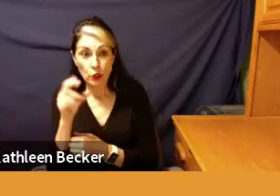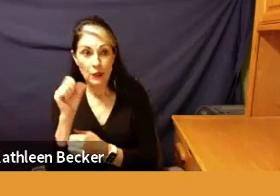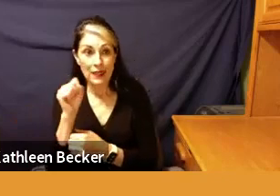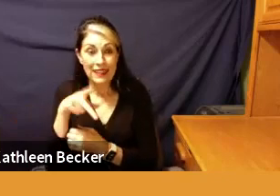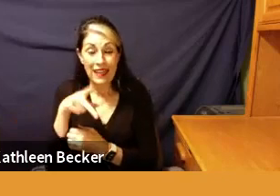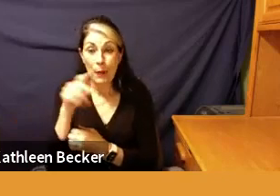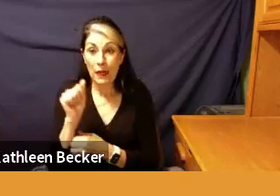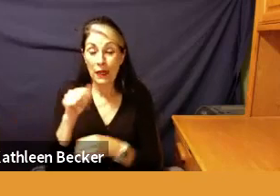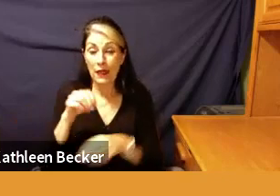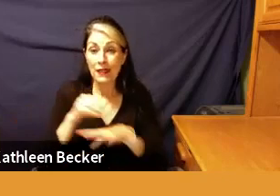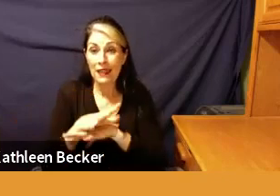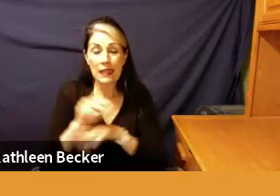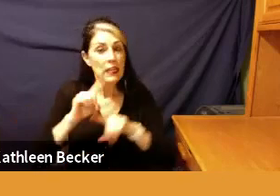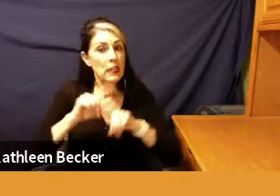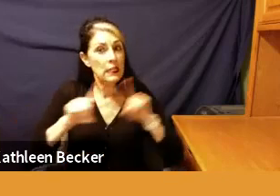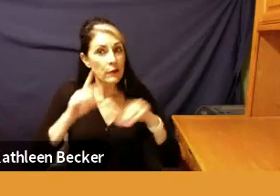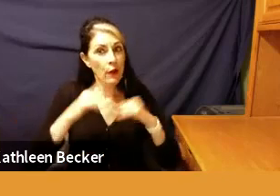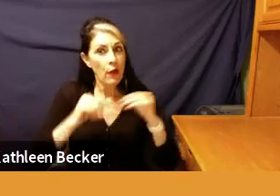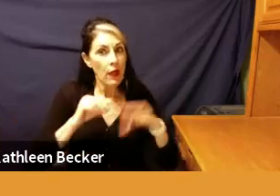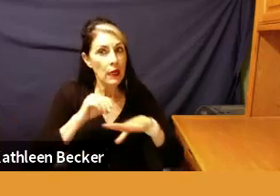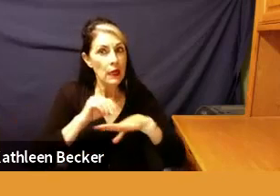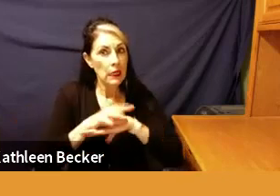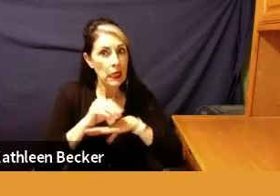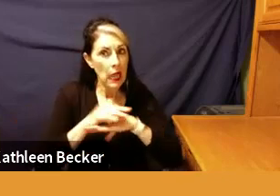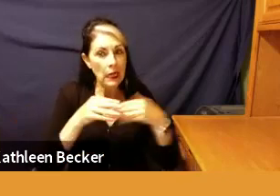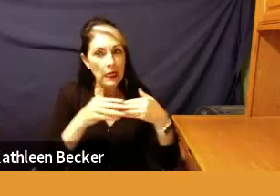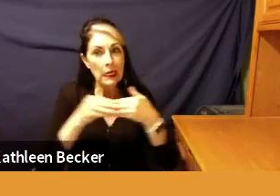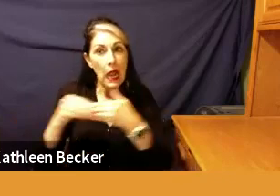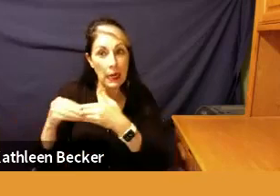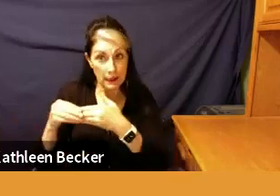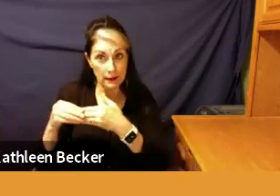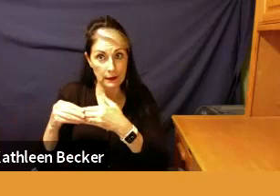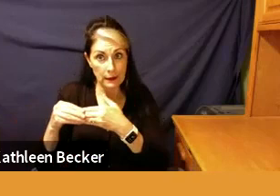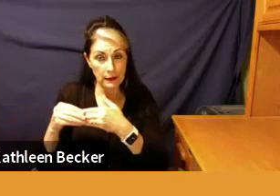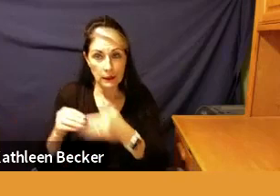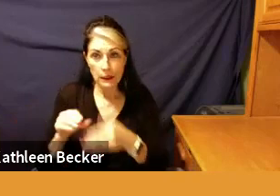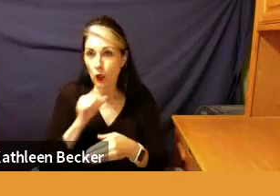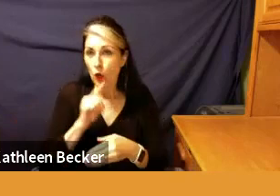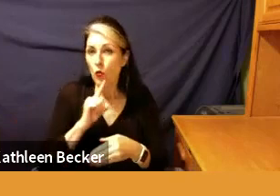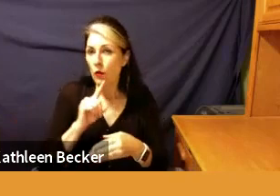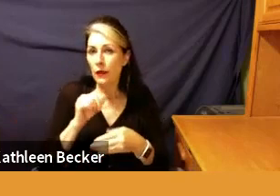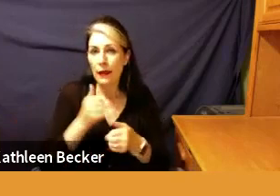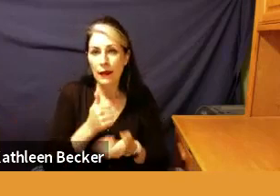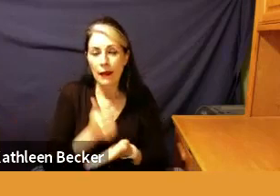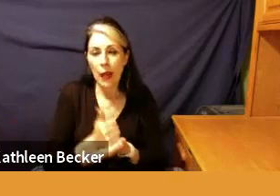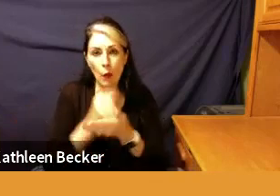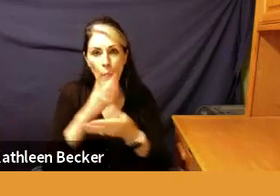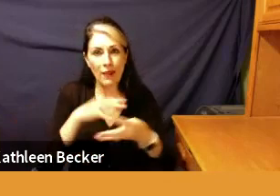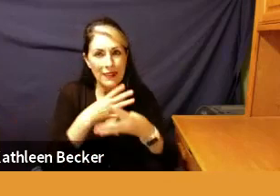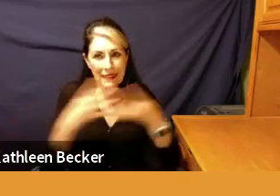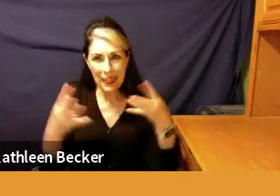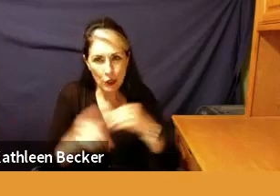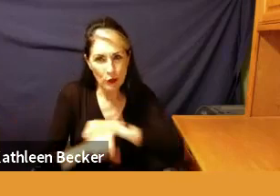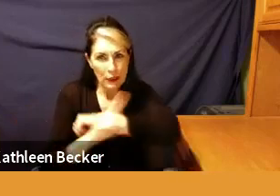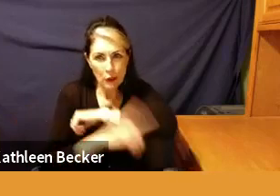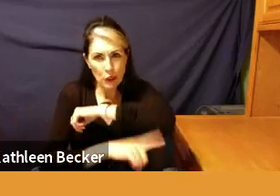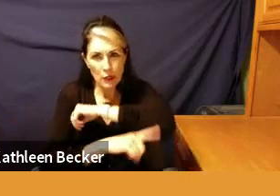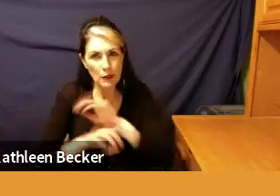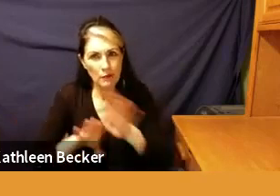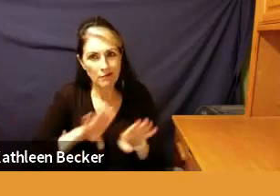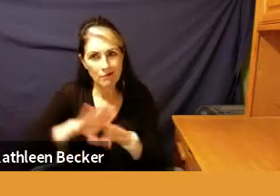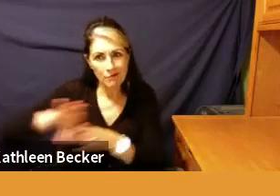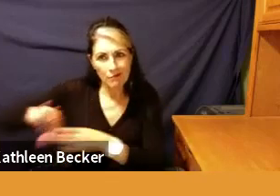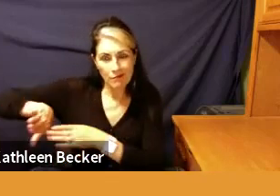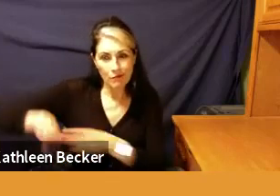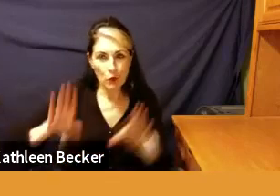We are different than school guidance counselors, where we don't really help with scheduling or discipline or things like that. We are